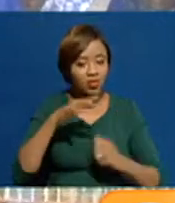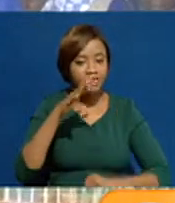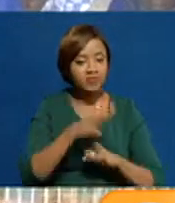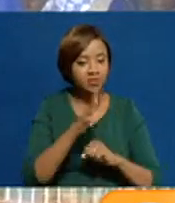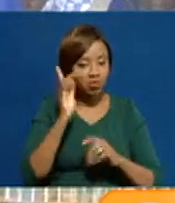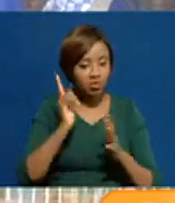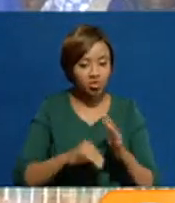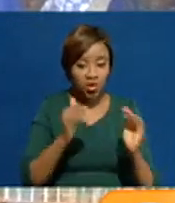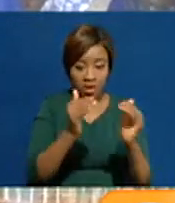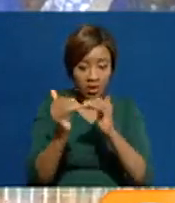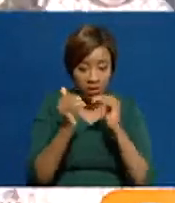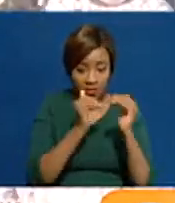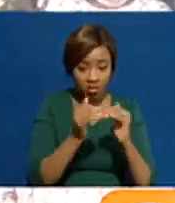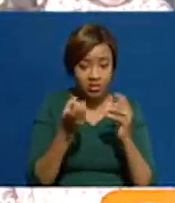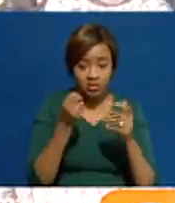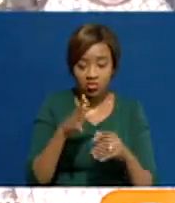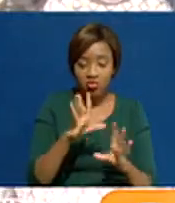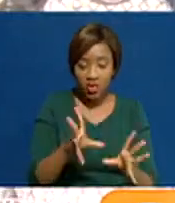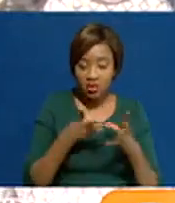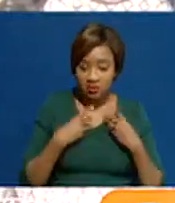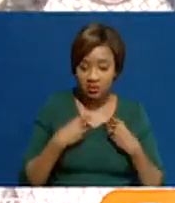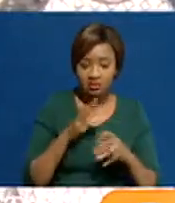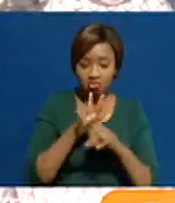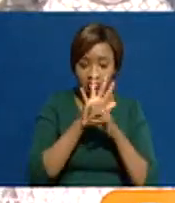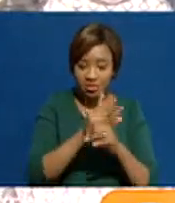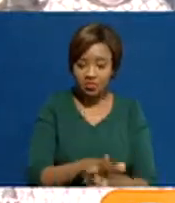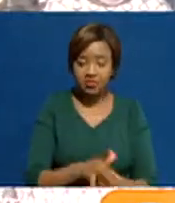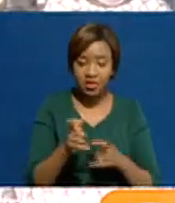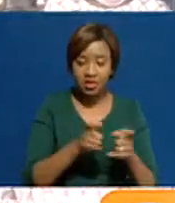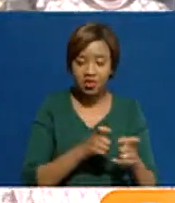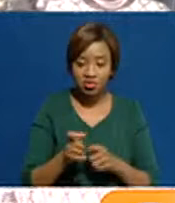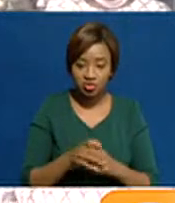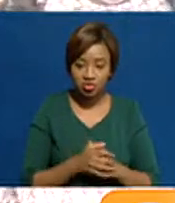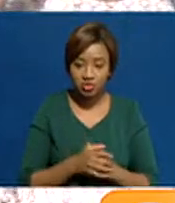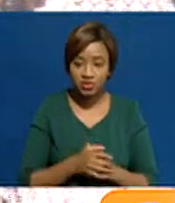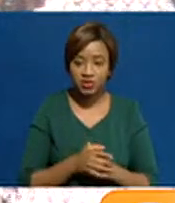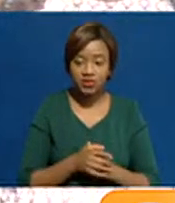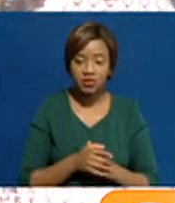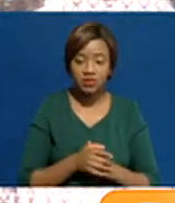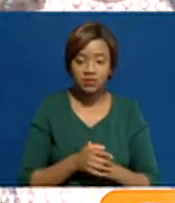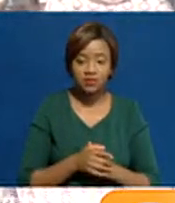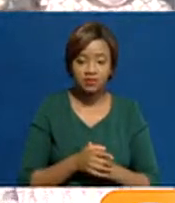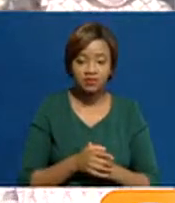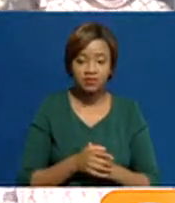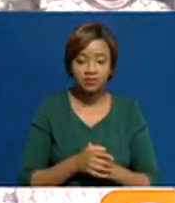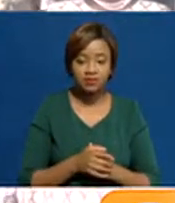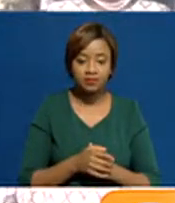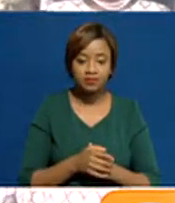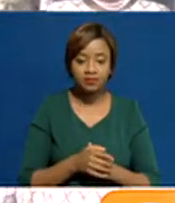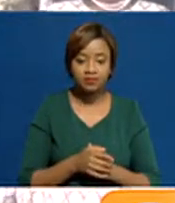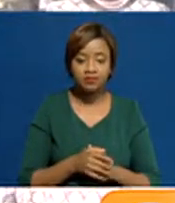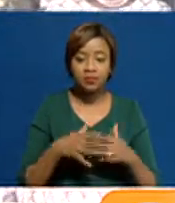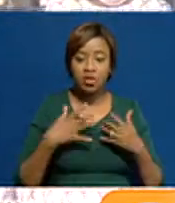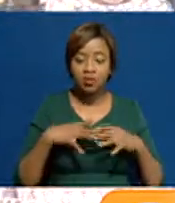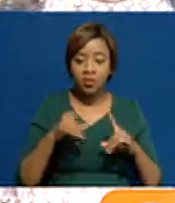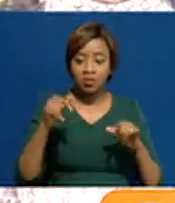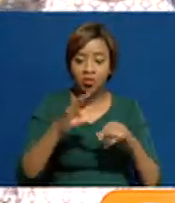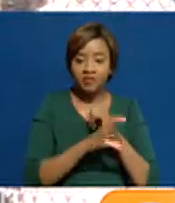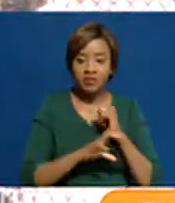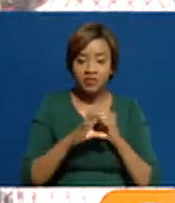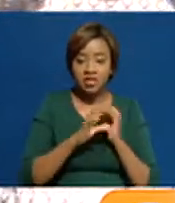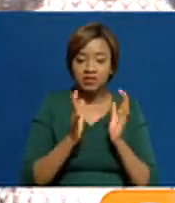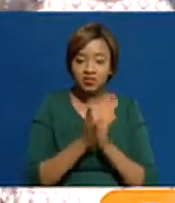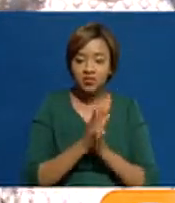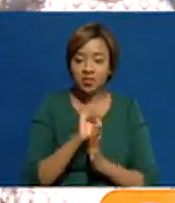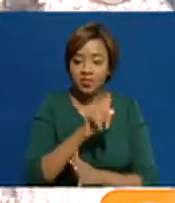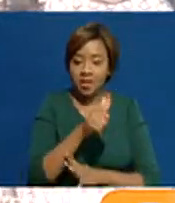tutawacha cannibalization? People of this region join other Kenyans in